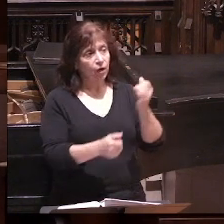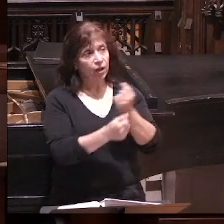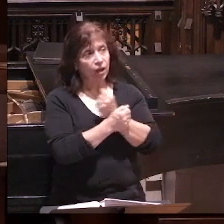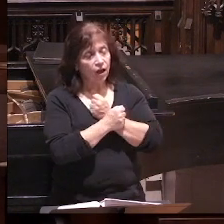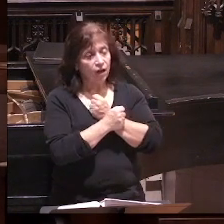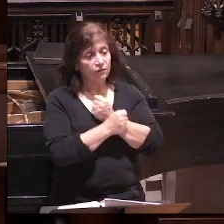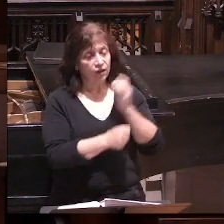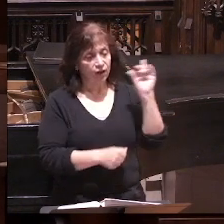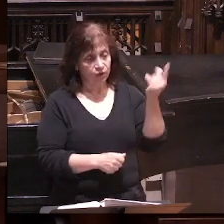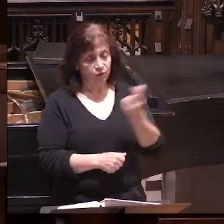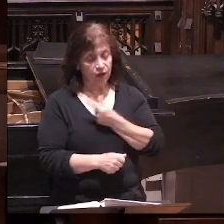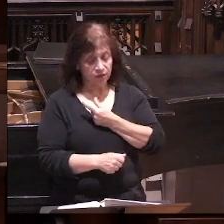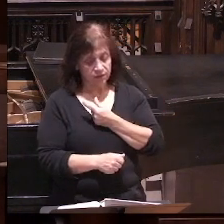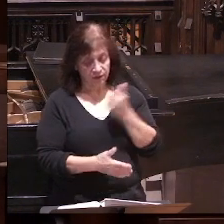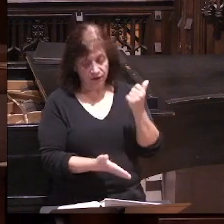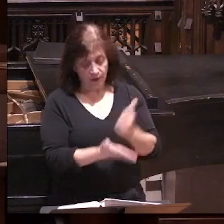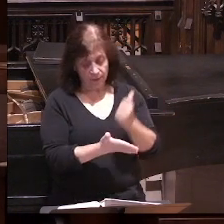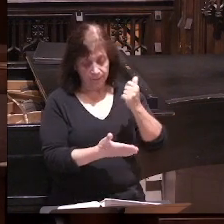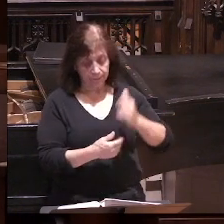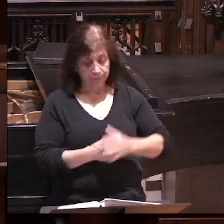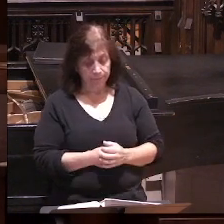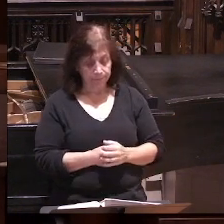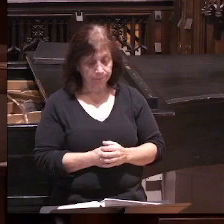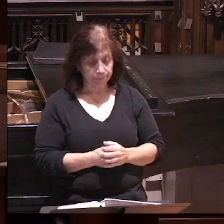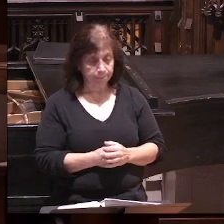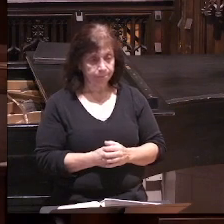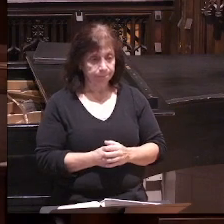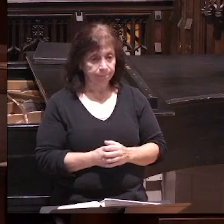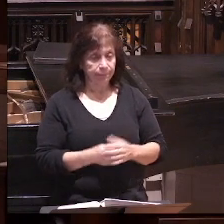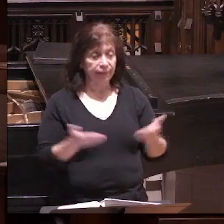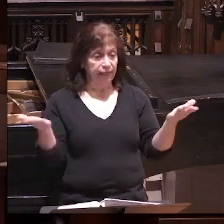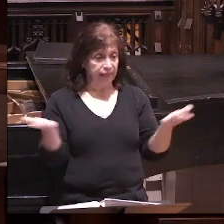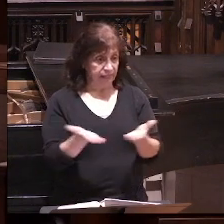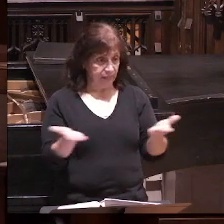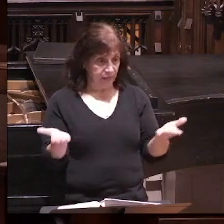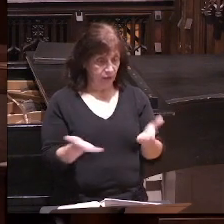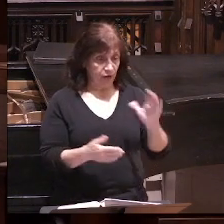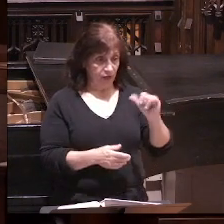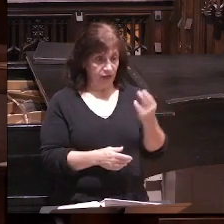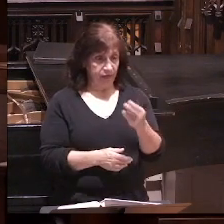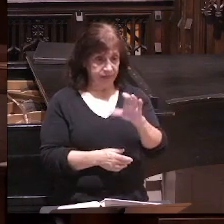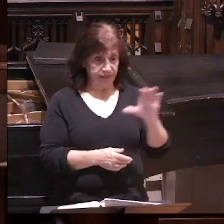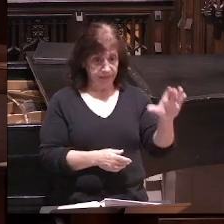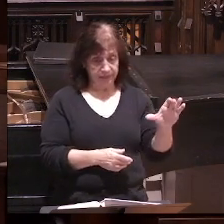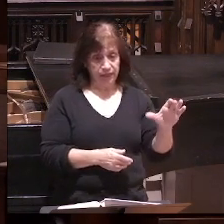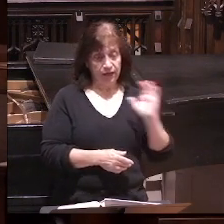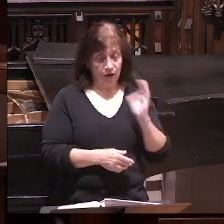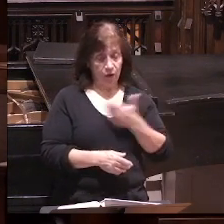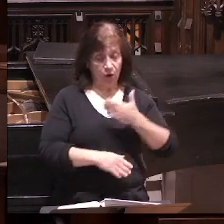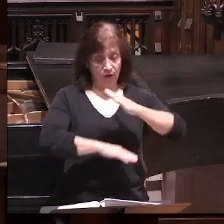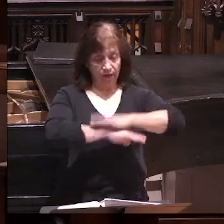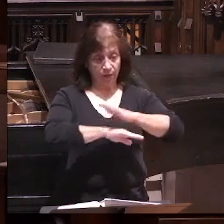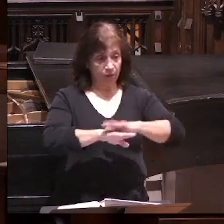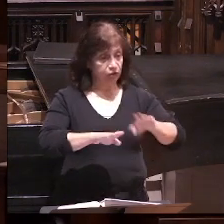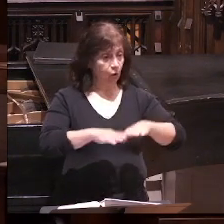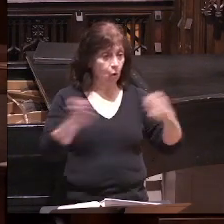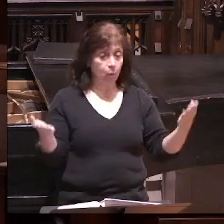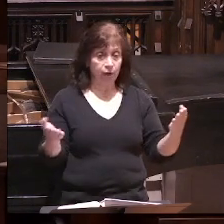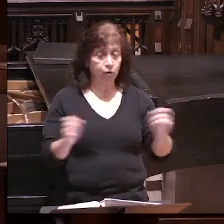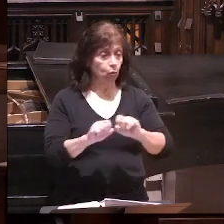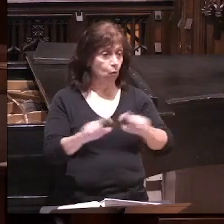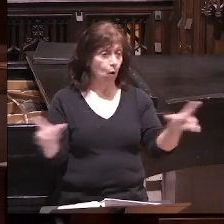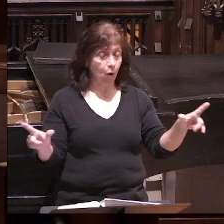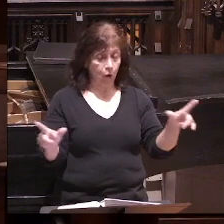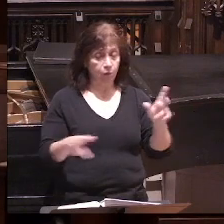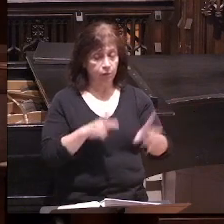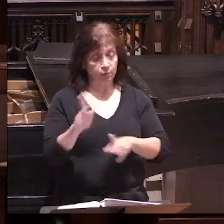your grace. Amen. Here at Asylum Hill, as I said, our table is open to each